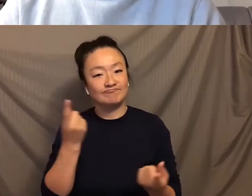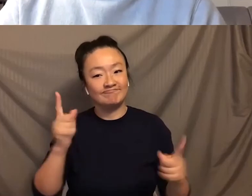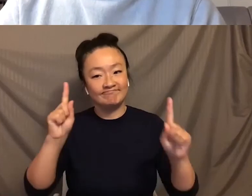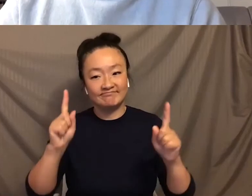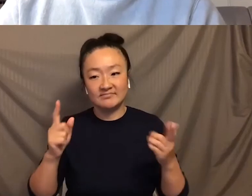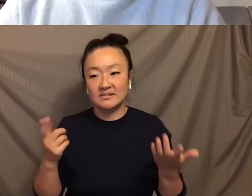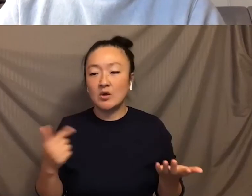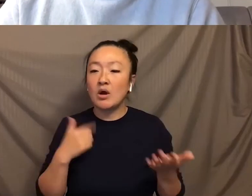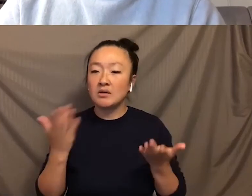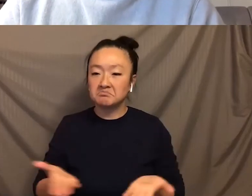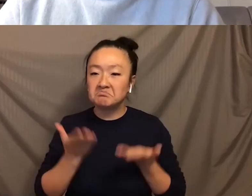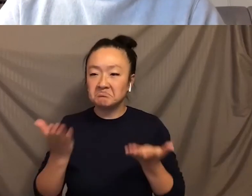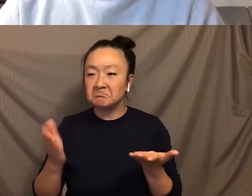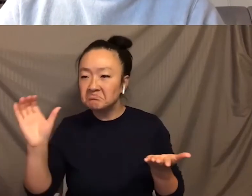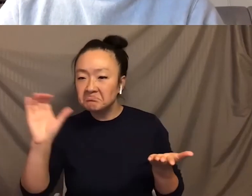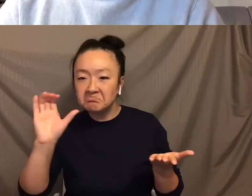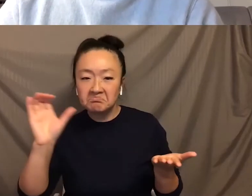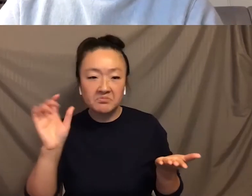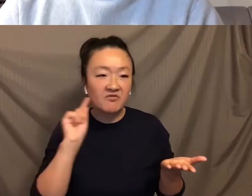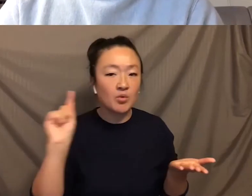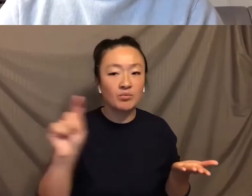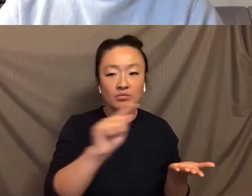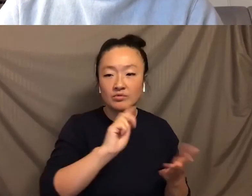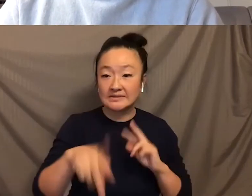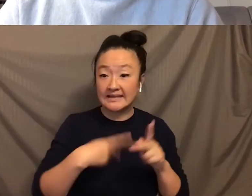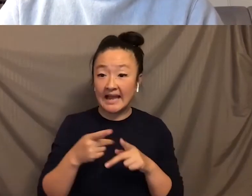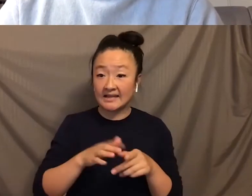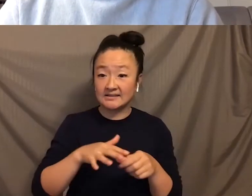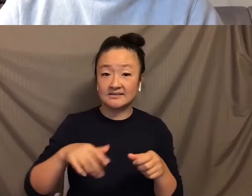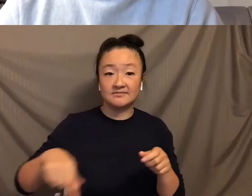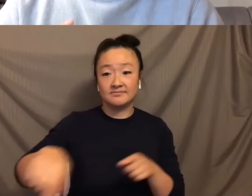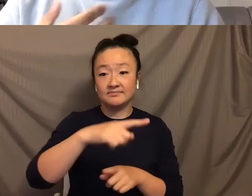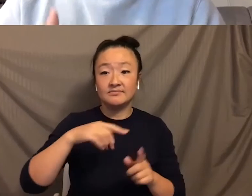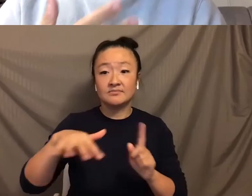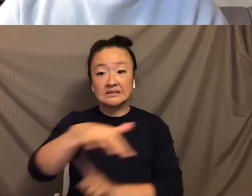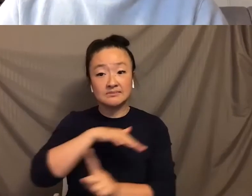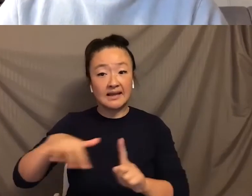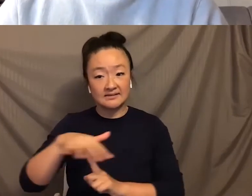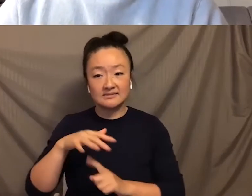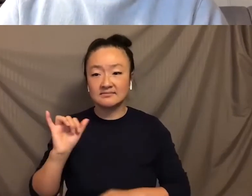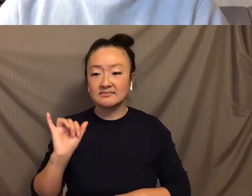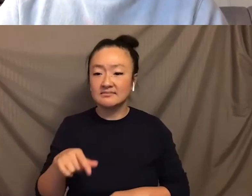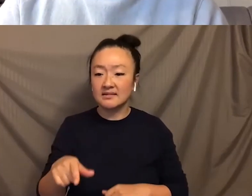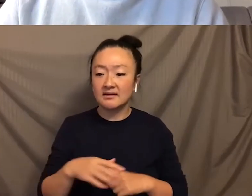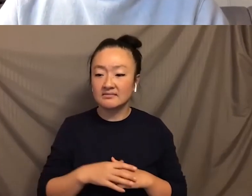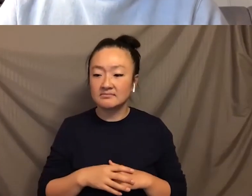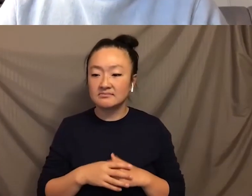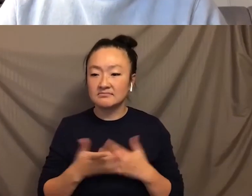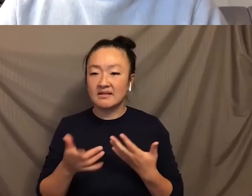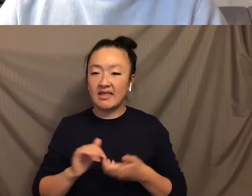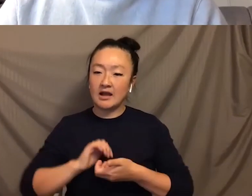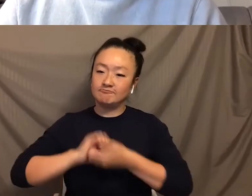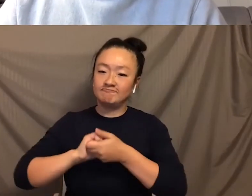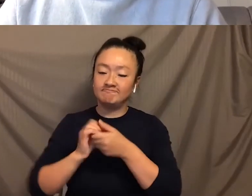look out for those sorts of spaces because I think that is where the most productive kind of uh, solidarity building,